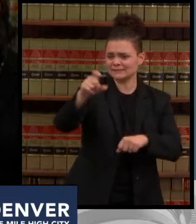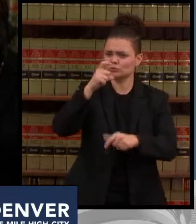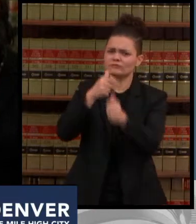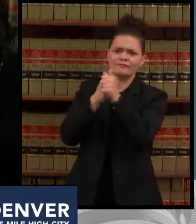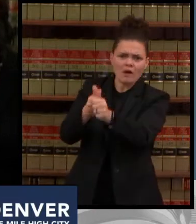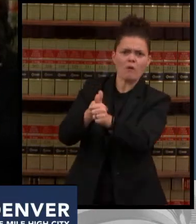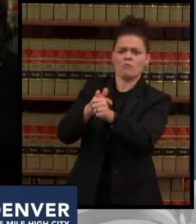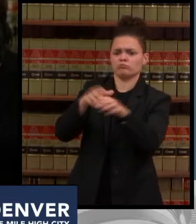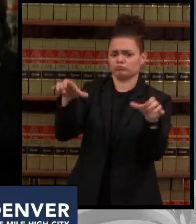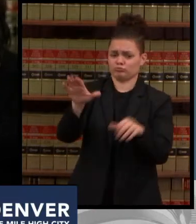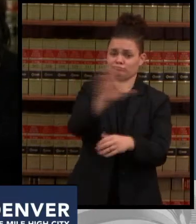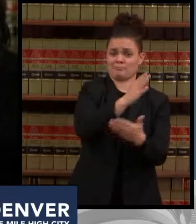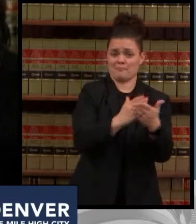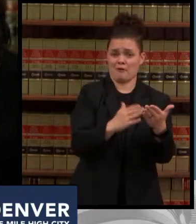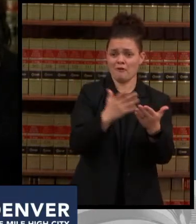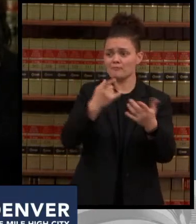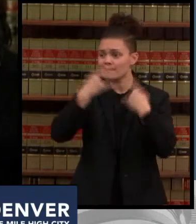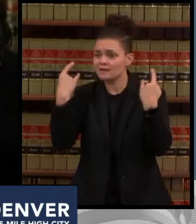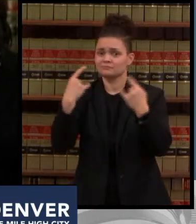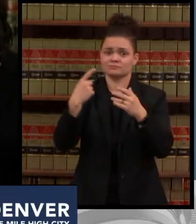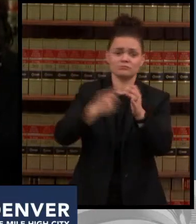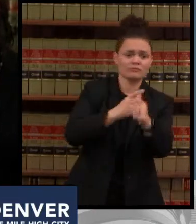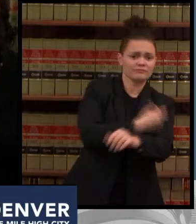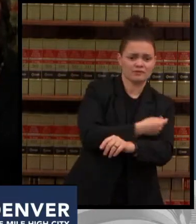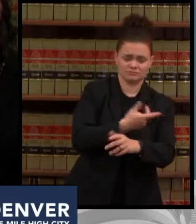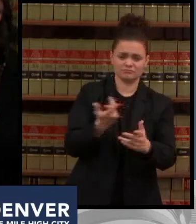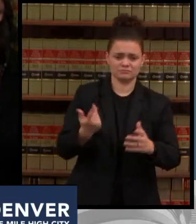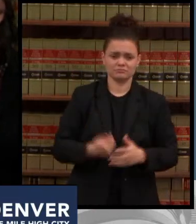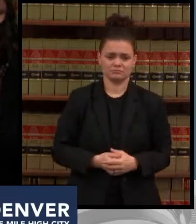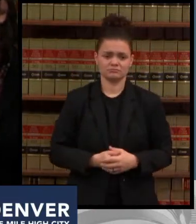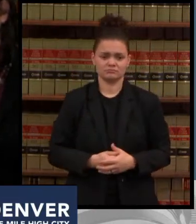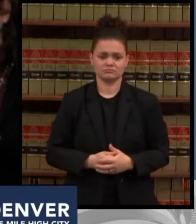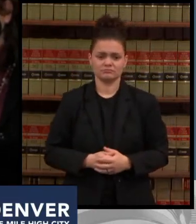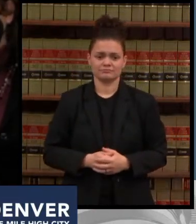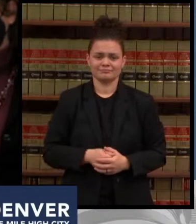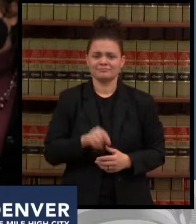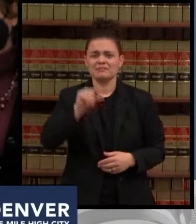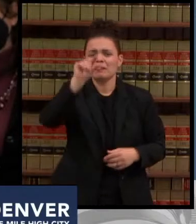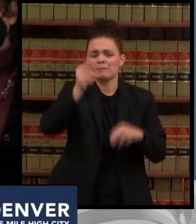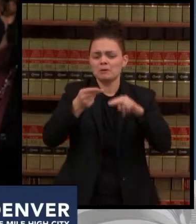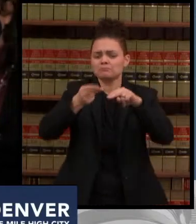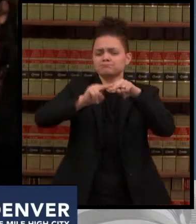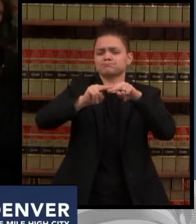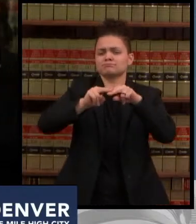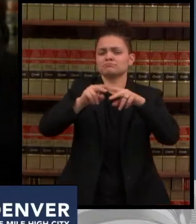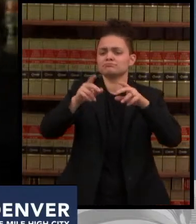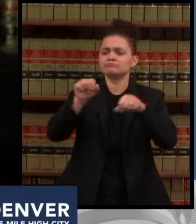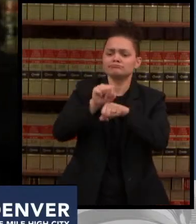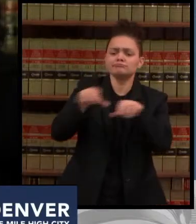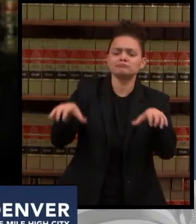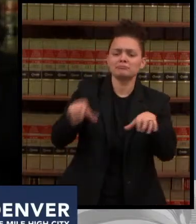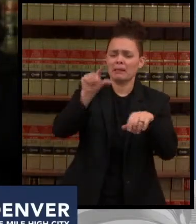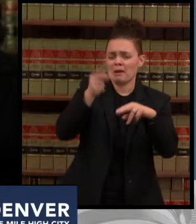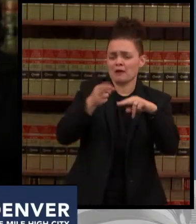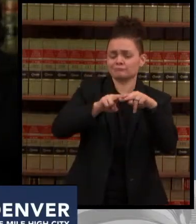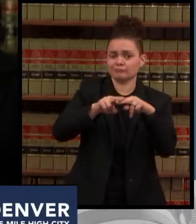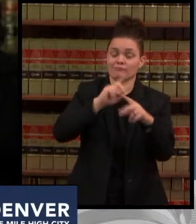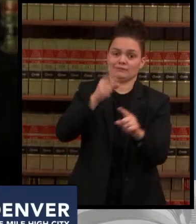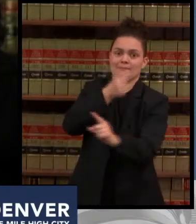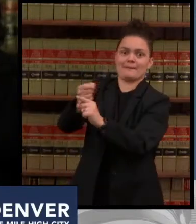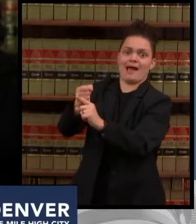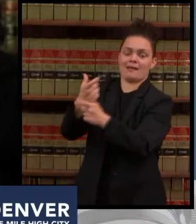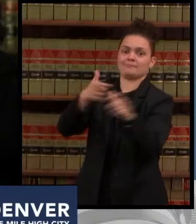spread. So in Denver, we will certainly respond timely to complaints. We're going to ask businesses to notify us. We'll